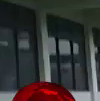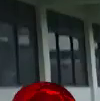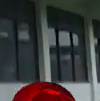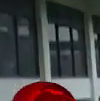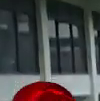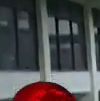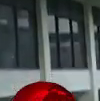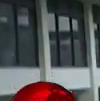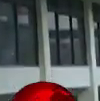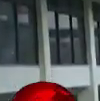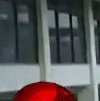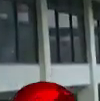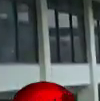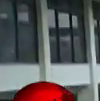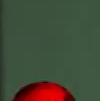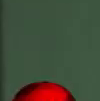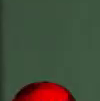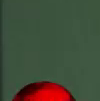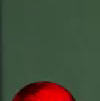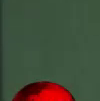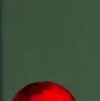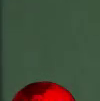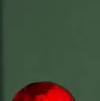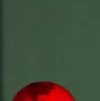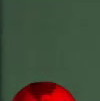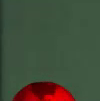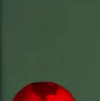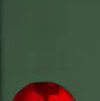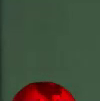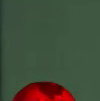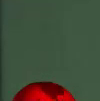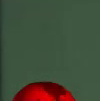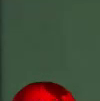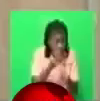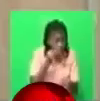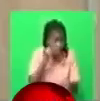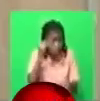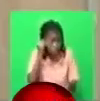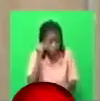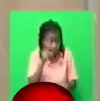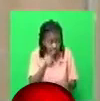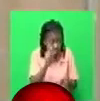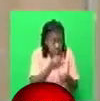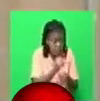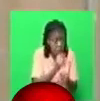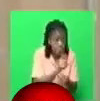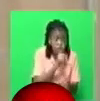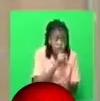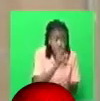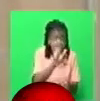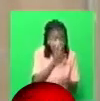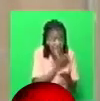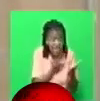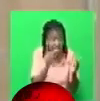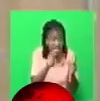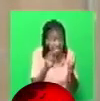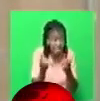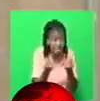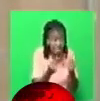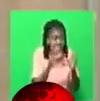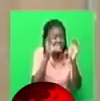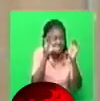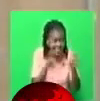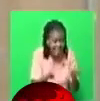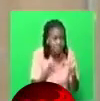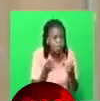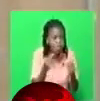minister explains that there needs to be consultation with the unions. And there's a flip side to this concern, which is, would a